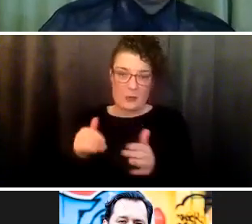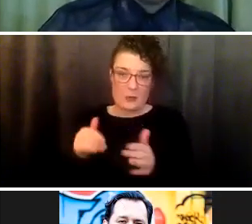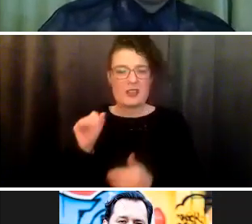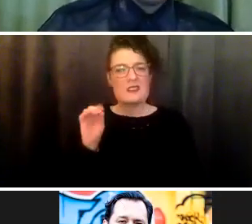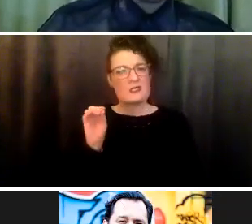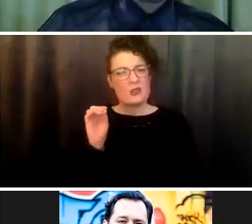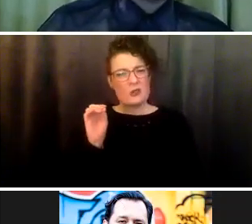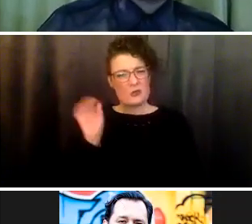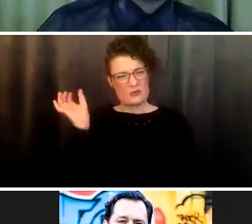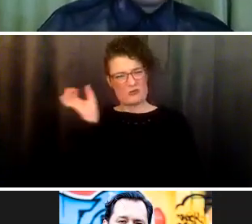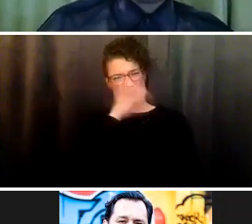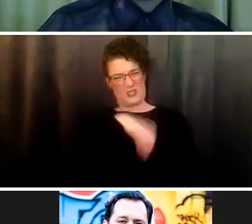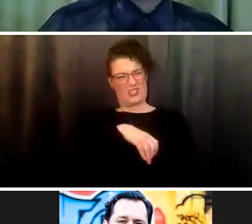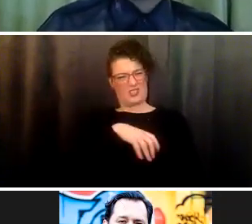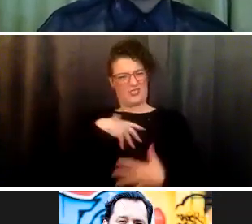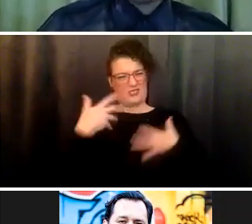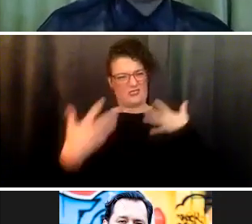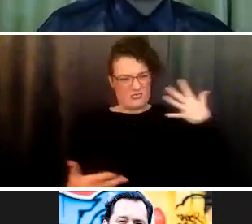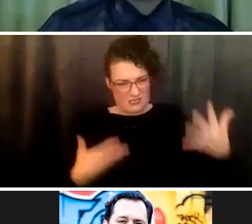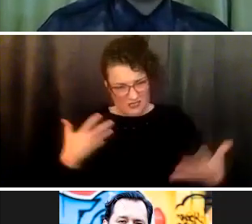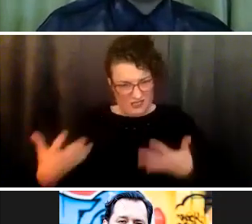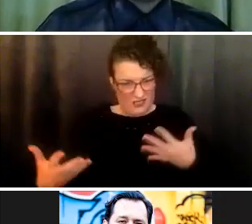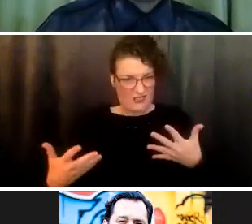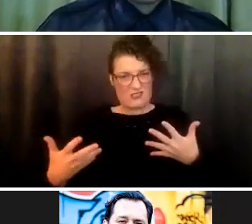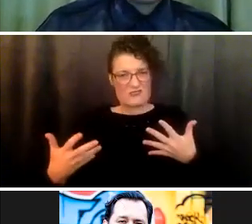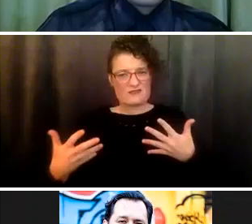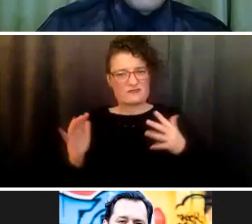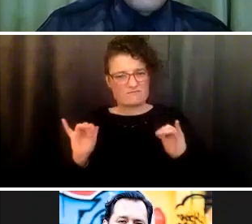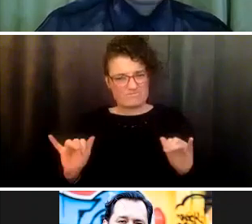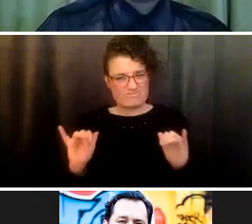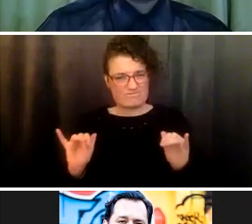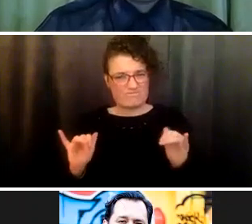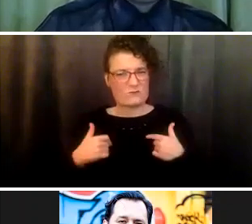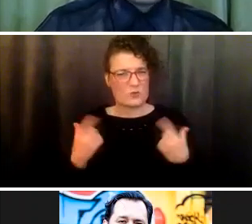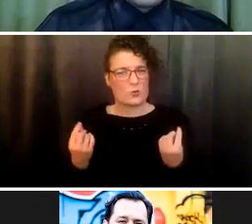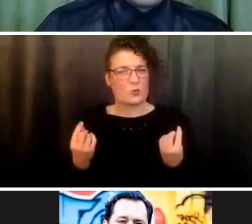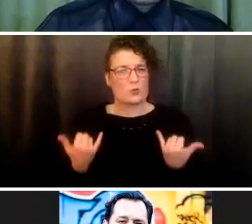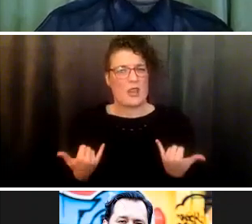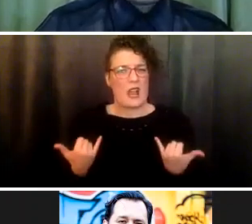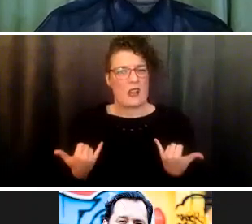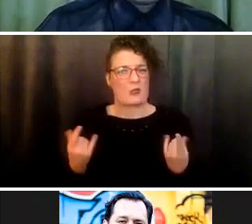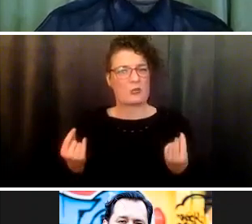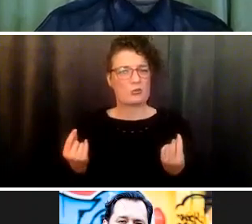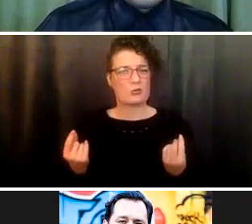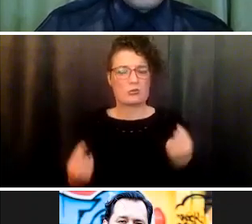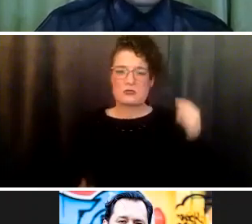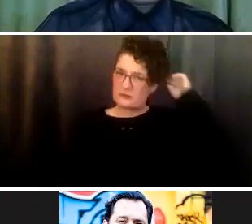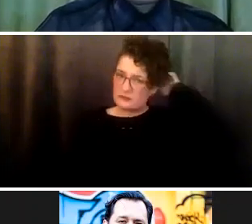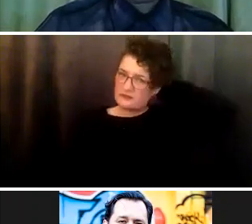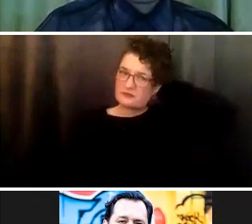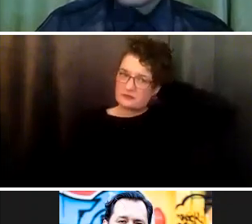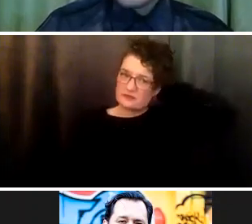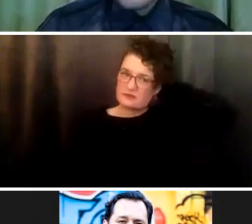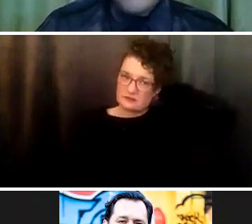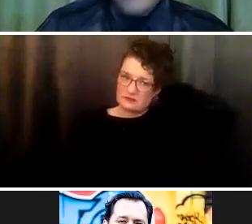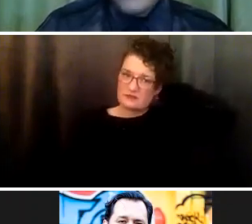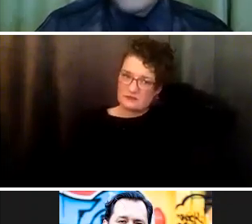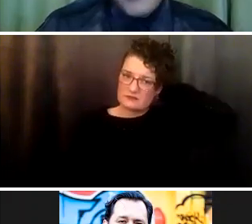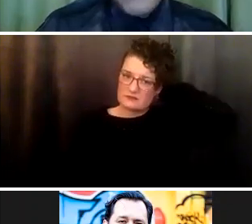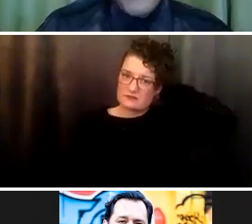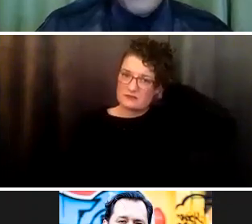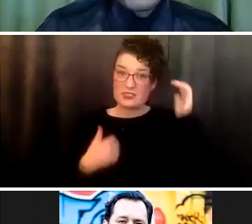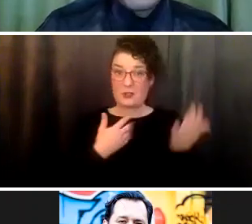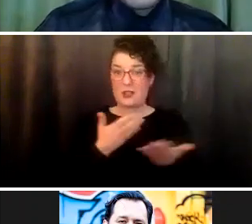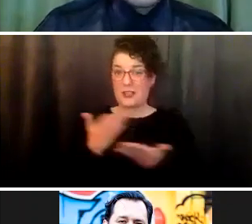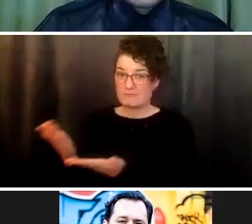weird moment where I was like, oh, okay, well, what do I do now? And I turned to my family, I